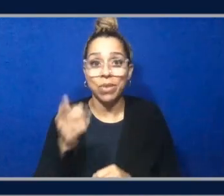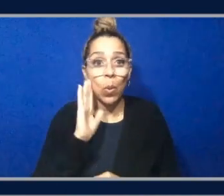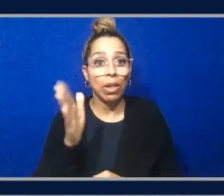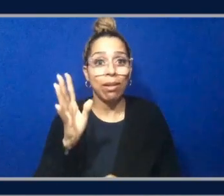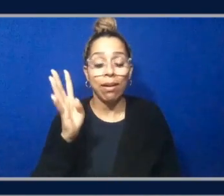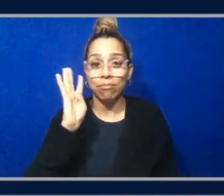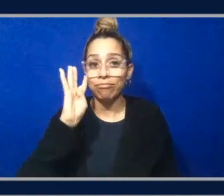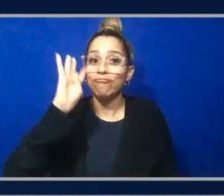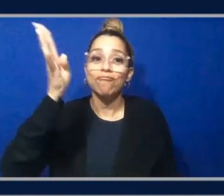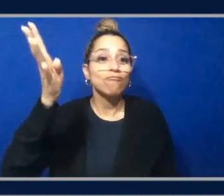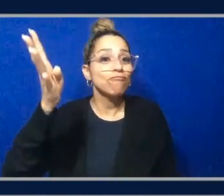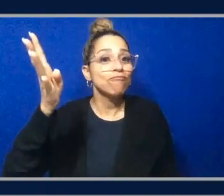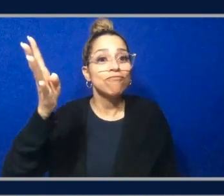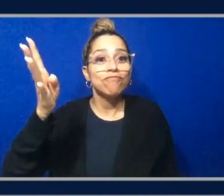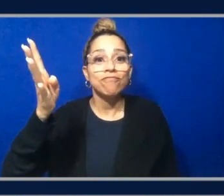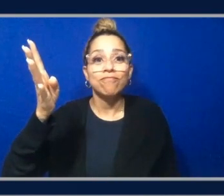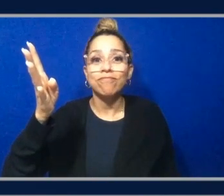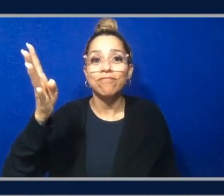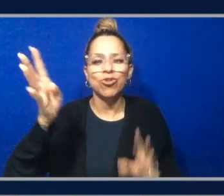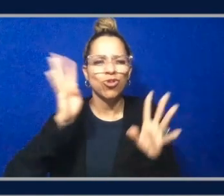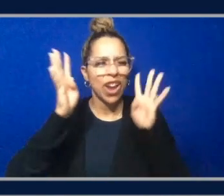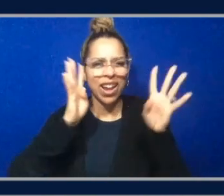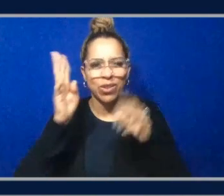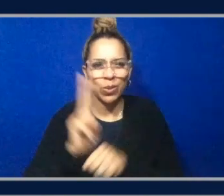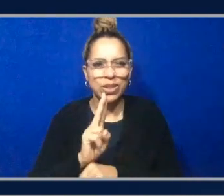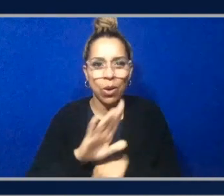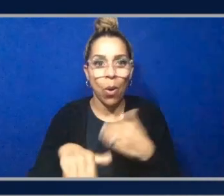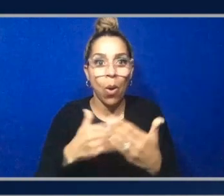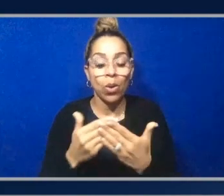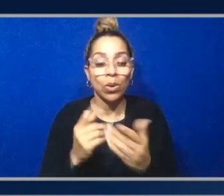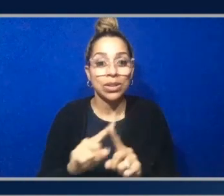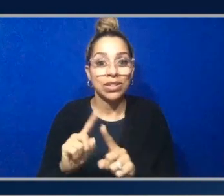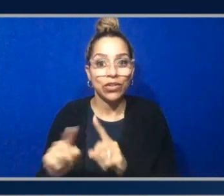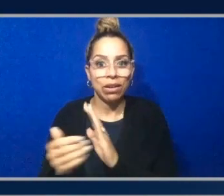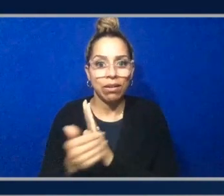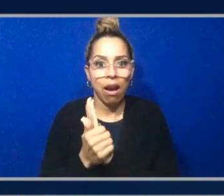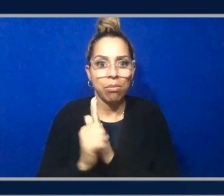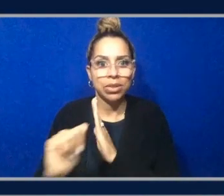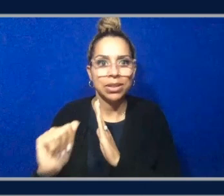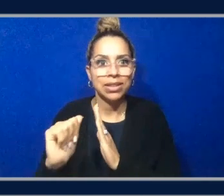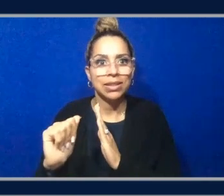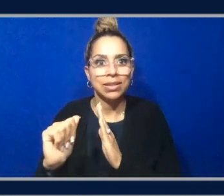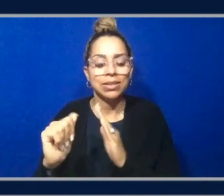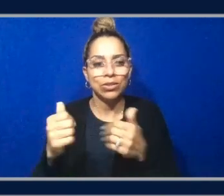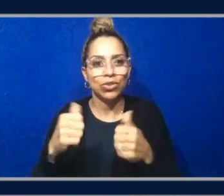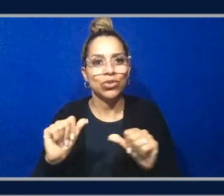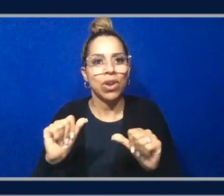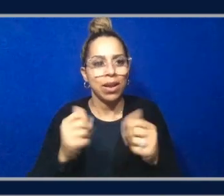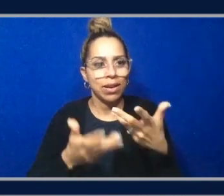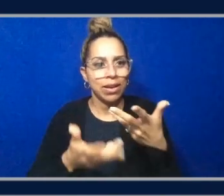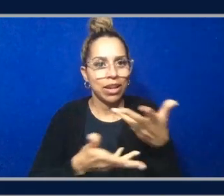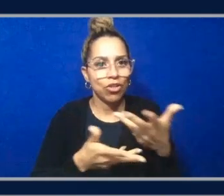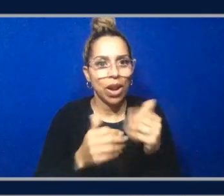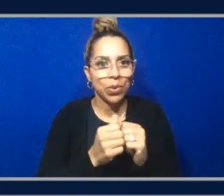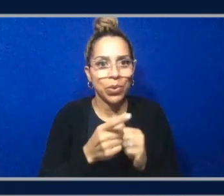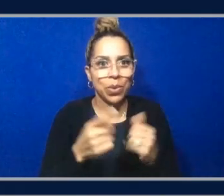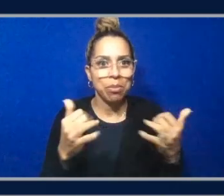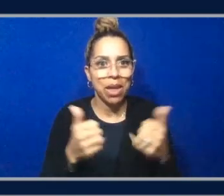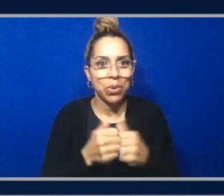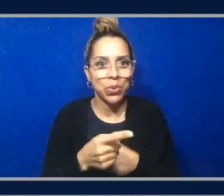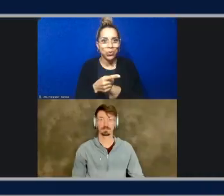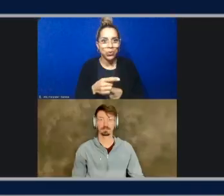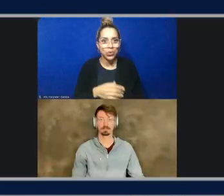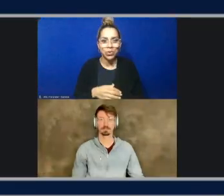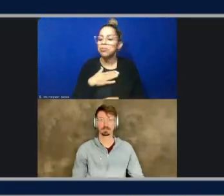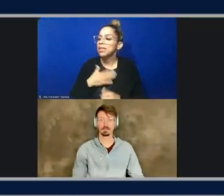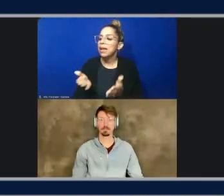of using all of those different competences to like interact with you and Yeah. play with you. So can you please ask it to dig a